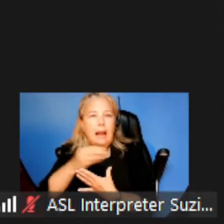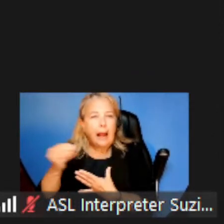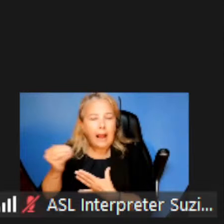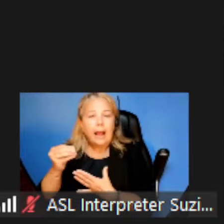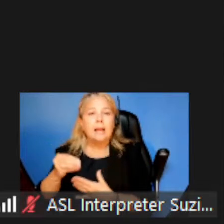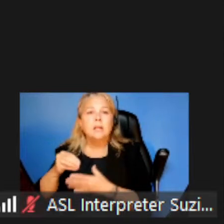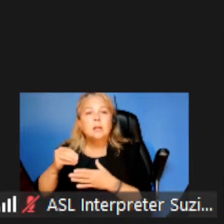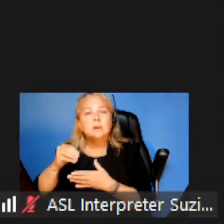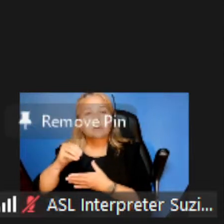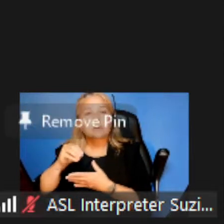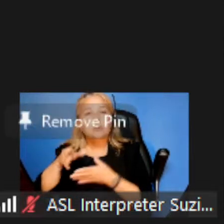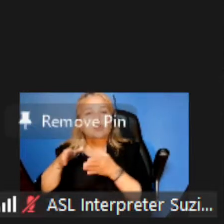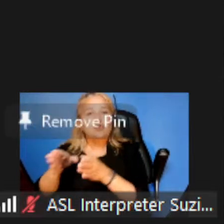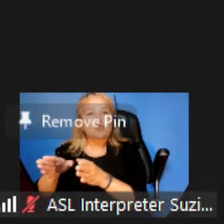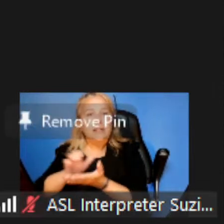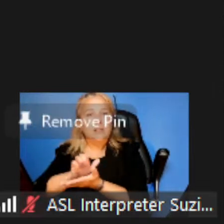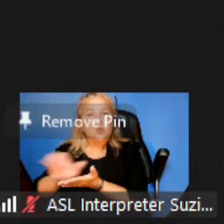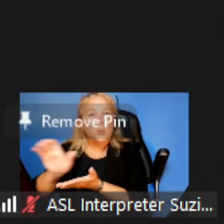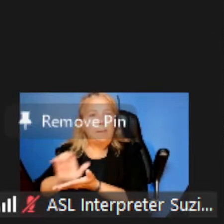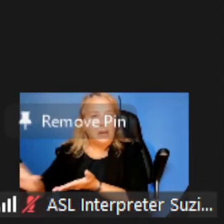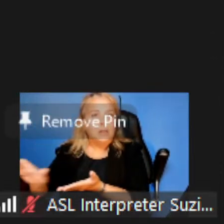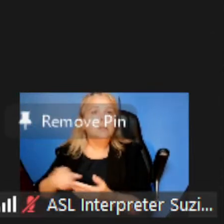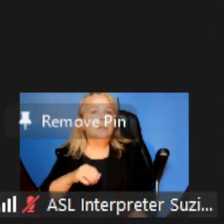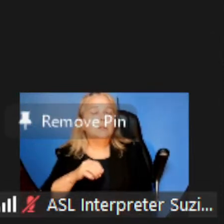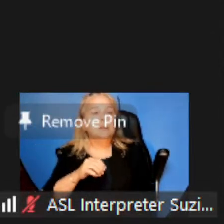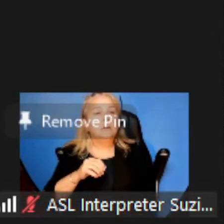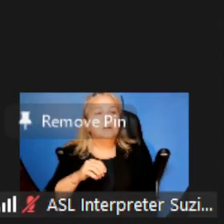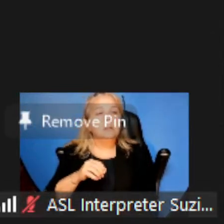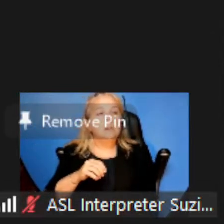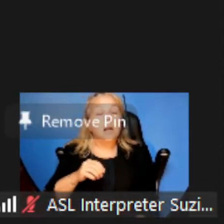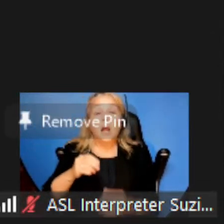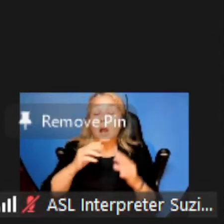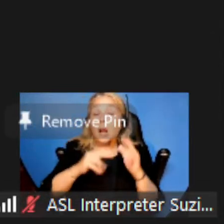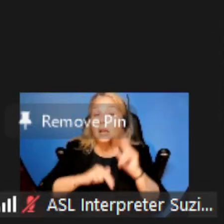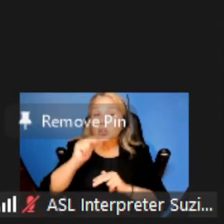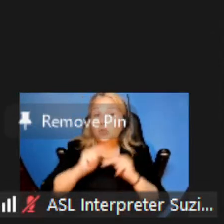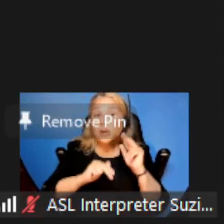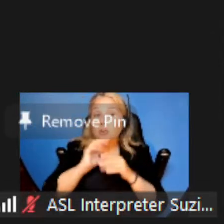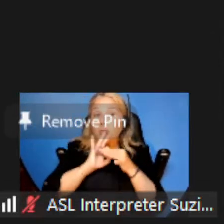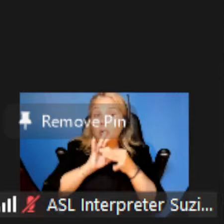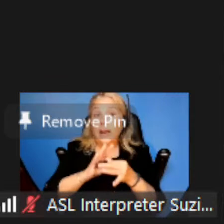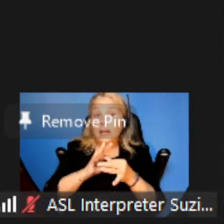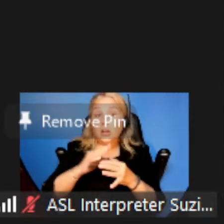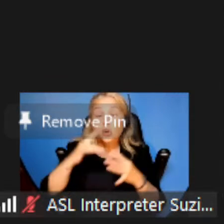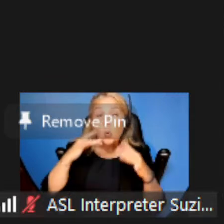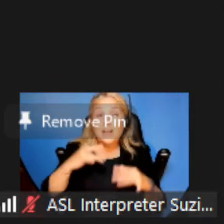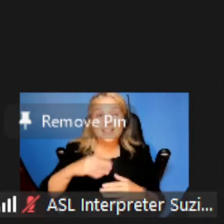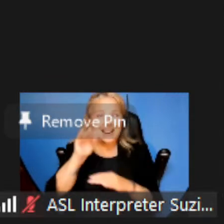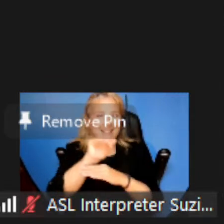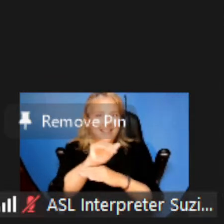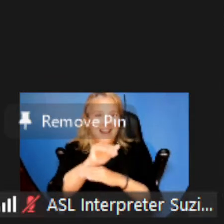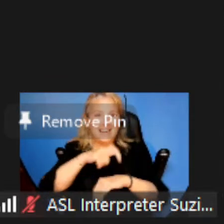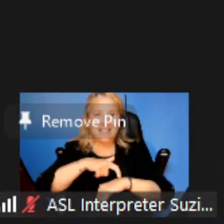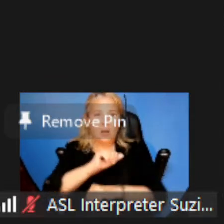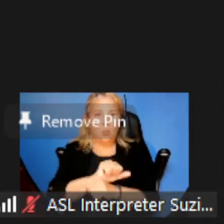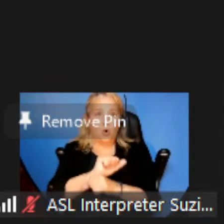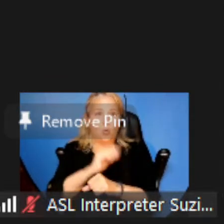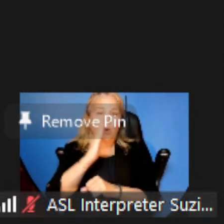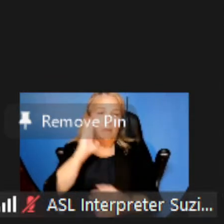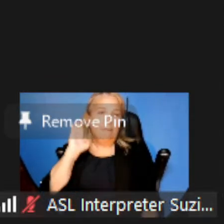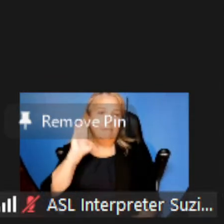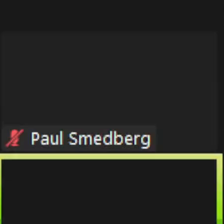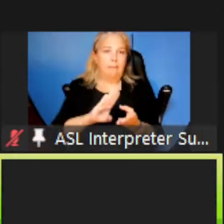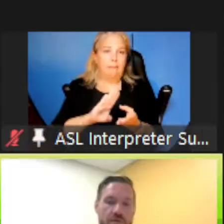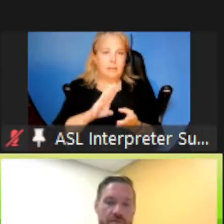To minimize concerns with construction-related noise, nighttime work will be minimized and noise